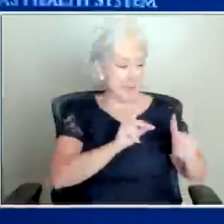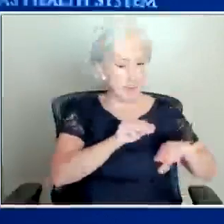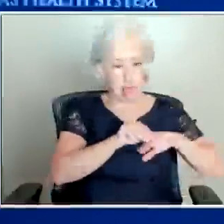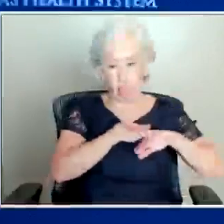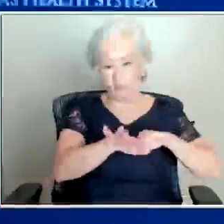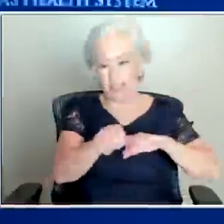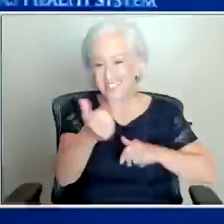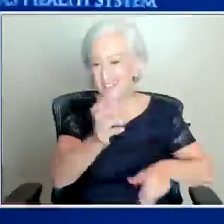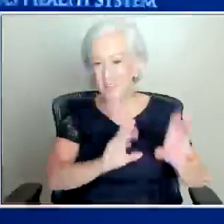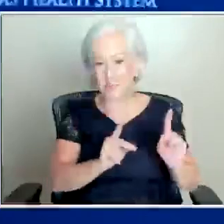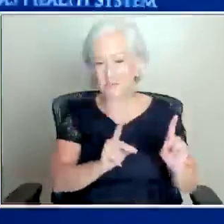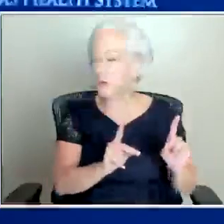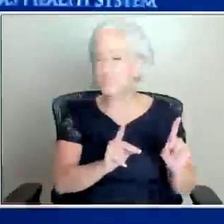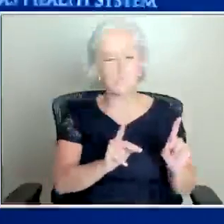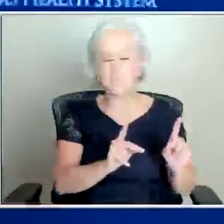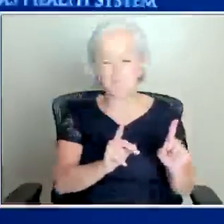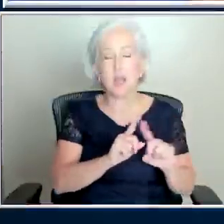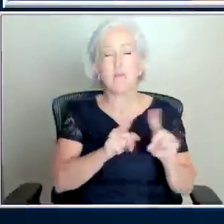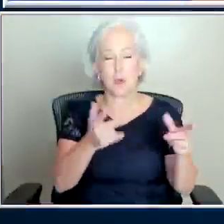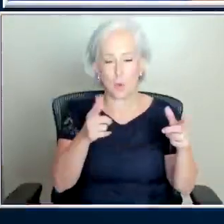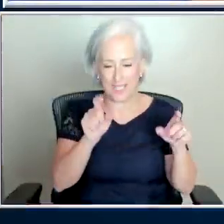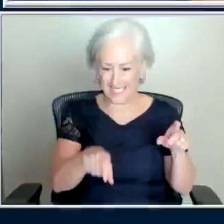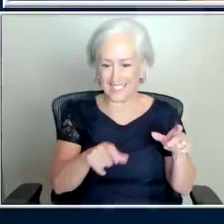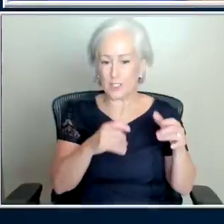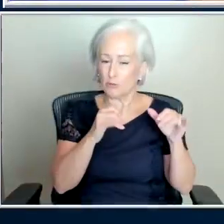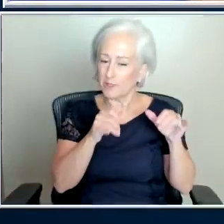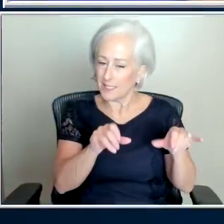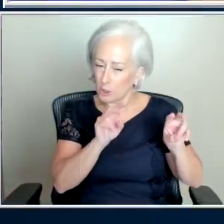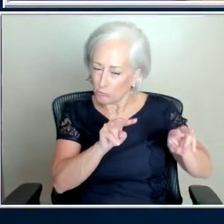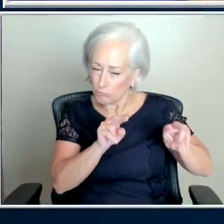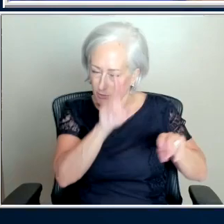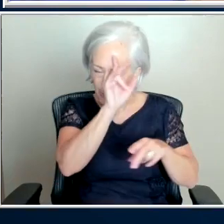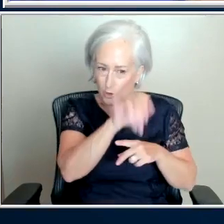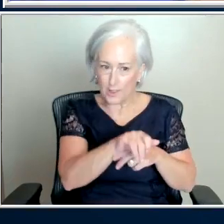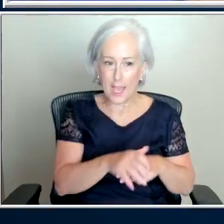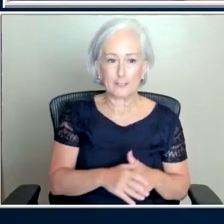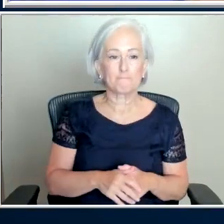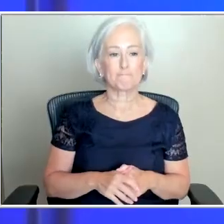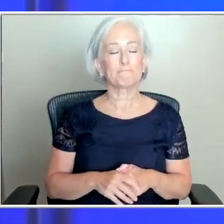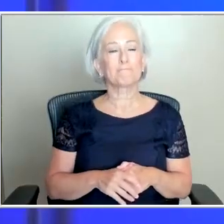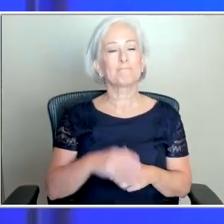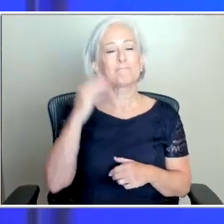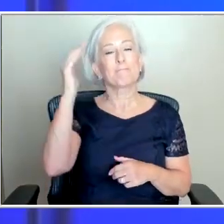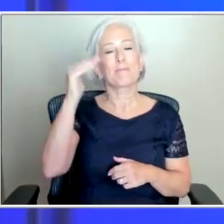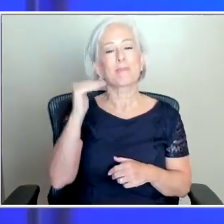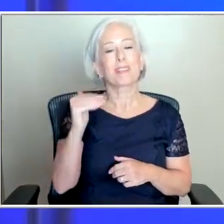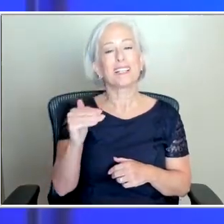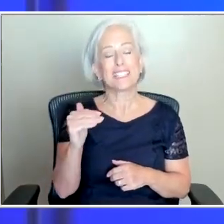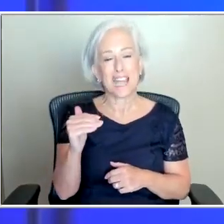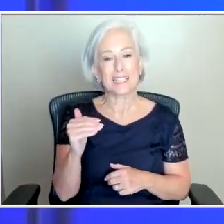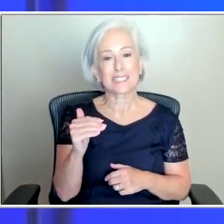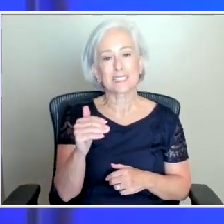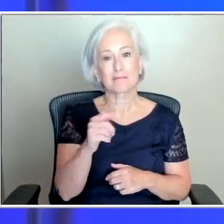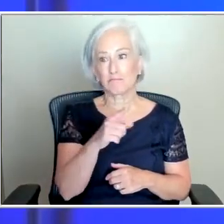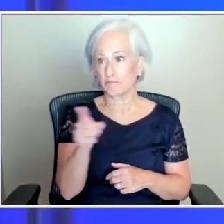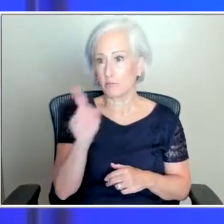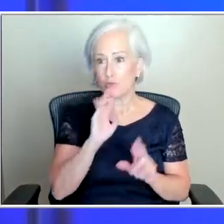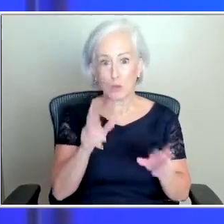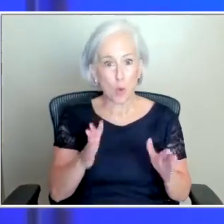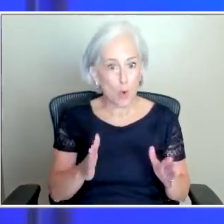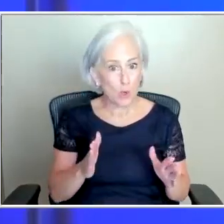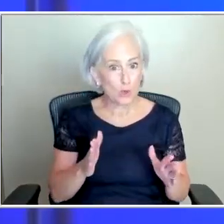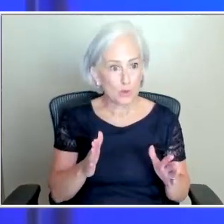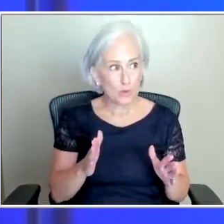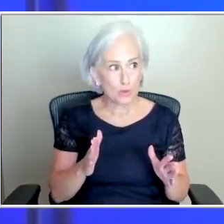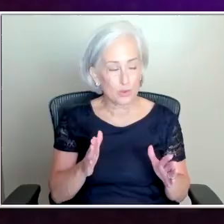monitoring for that as well. Doc Hawk, thanks so much. All right, let's get to, well, do we have any reporters with us today? All